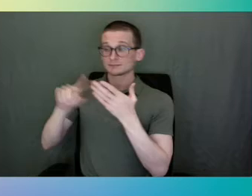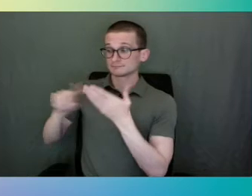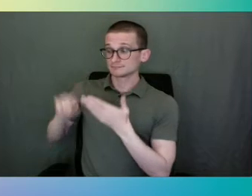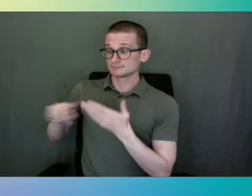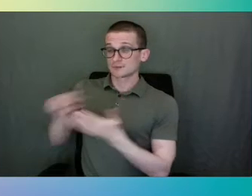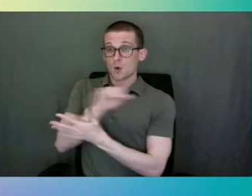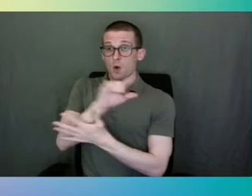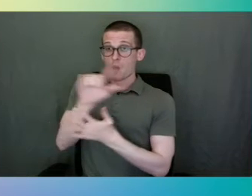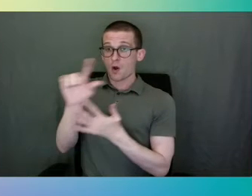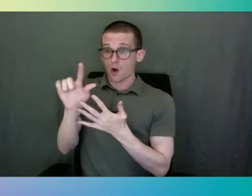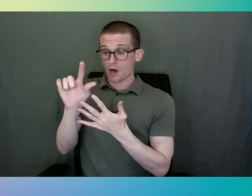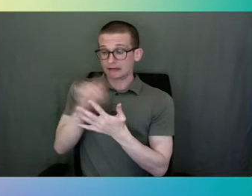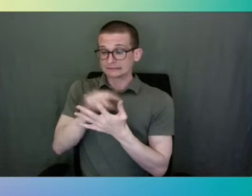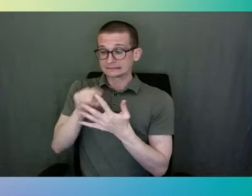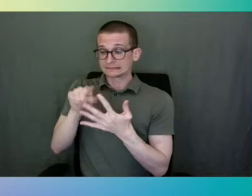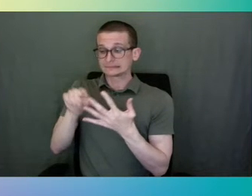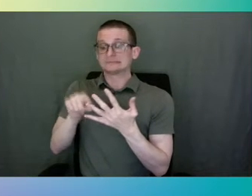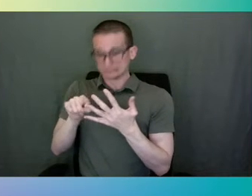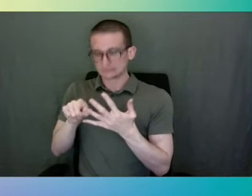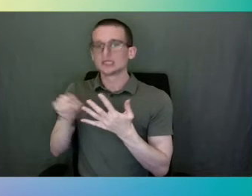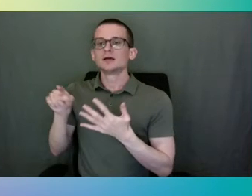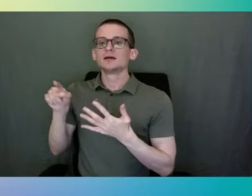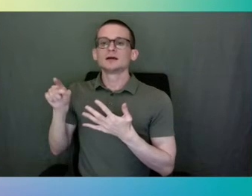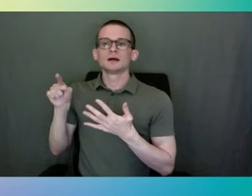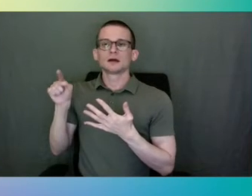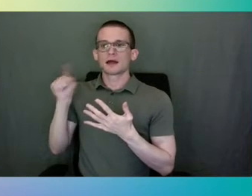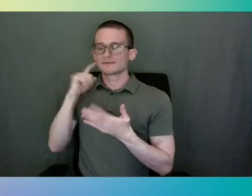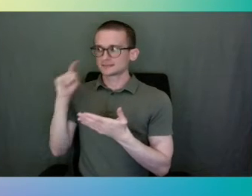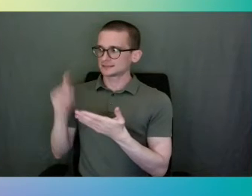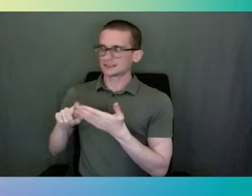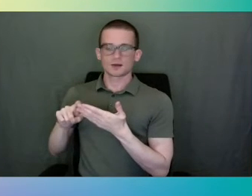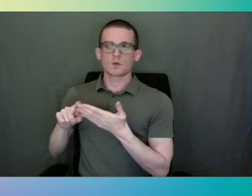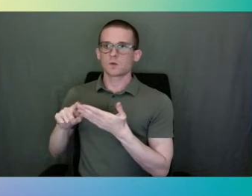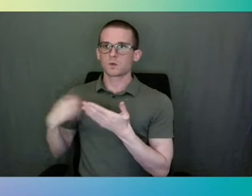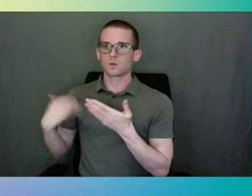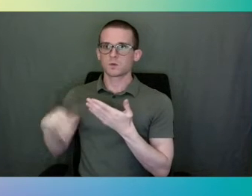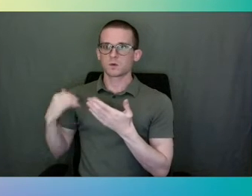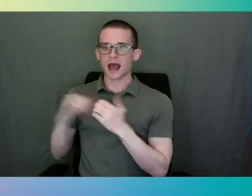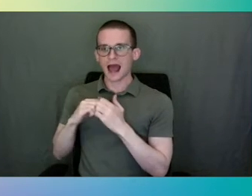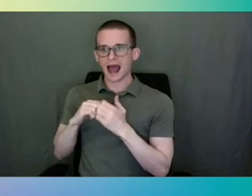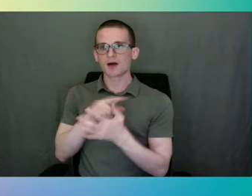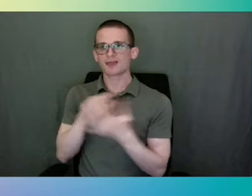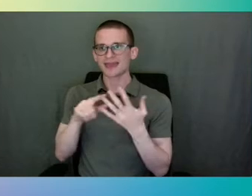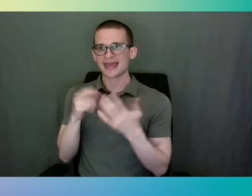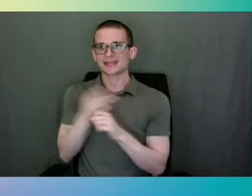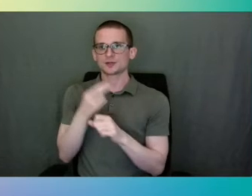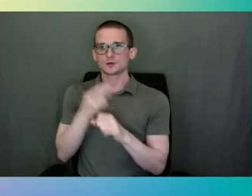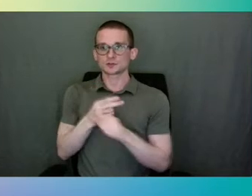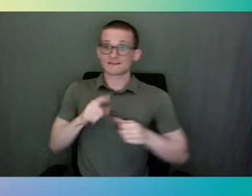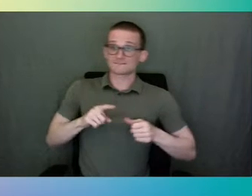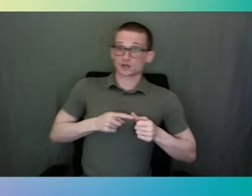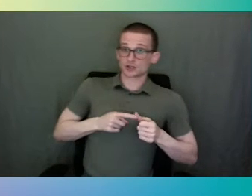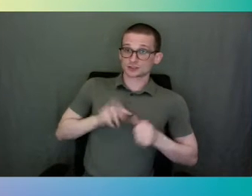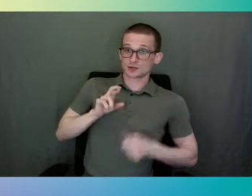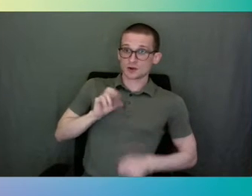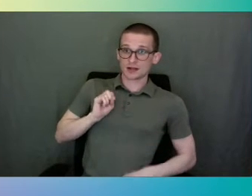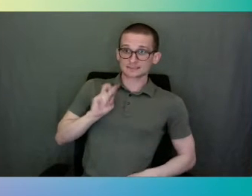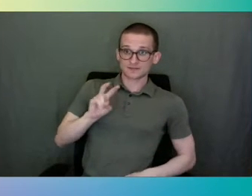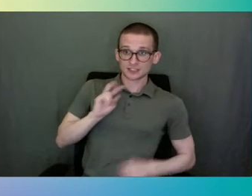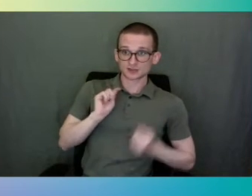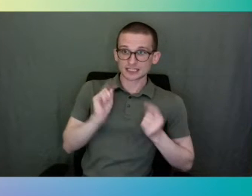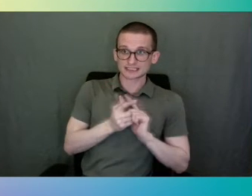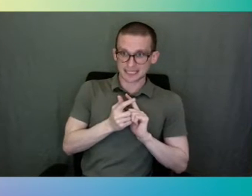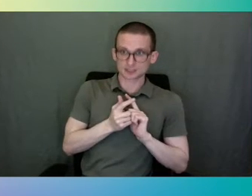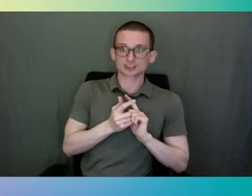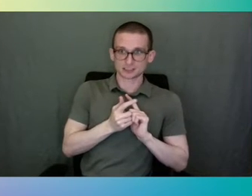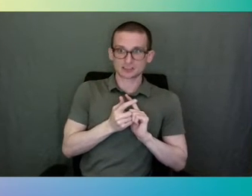from going through the translation notes, we have seen how they used the first one, the RSV, as their basis